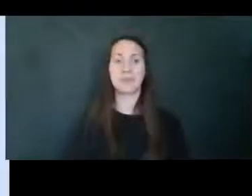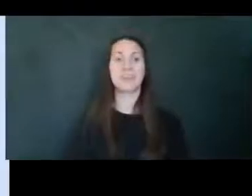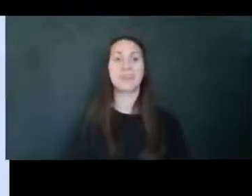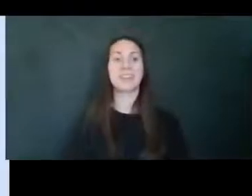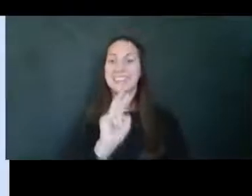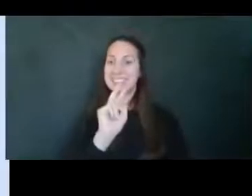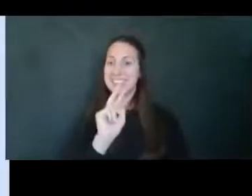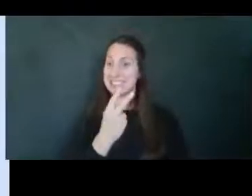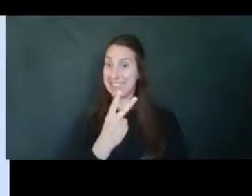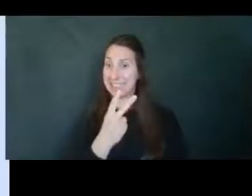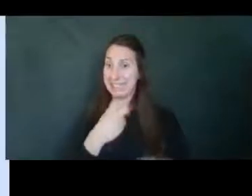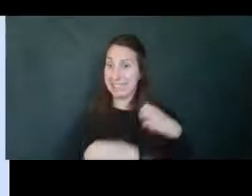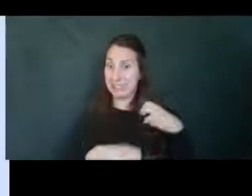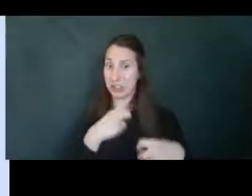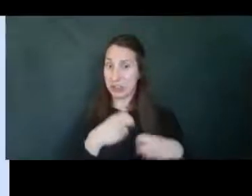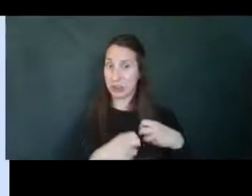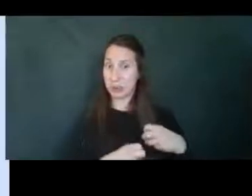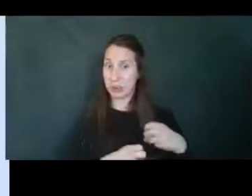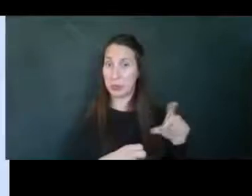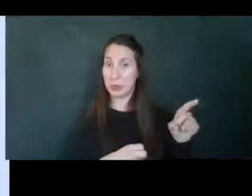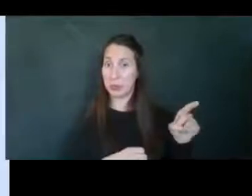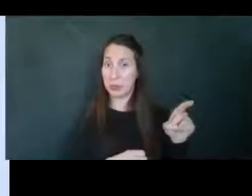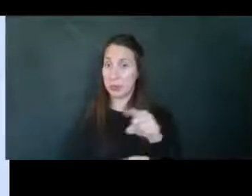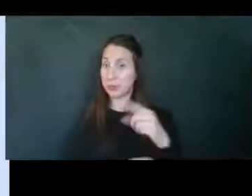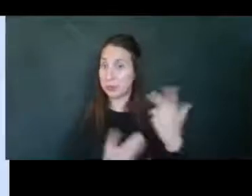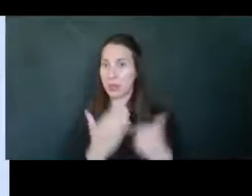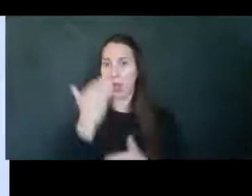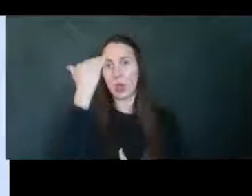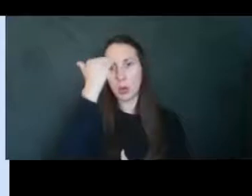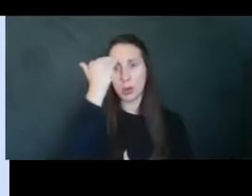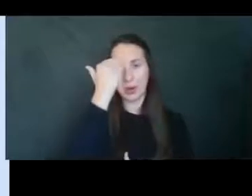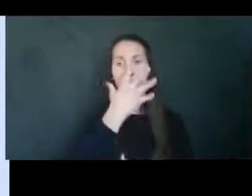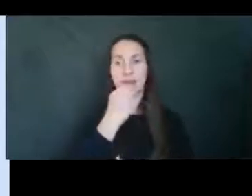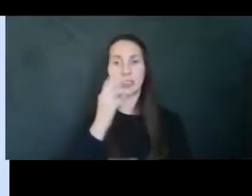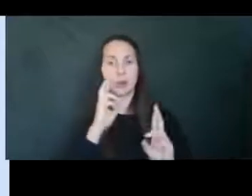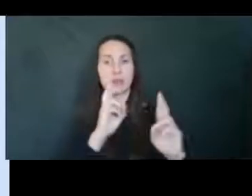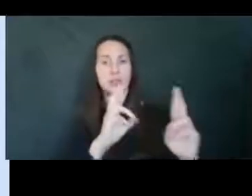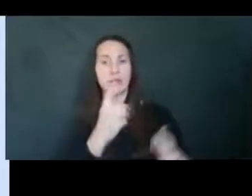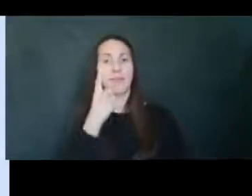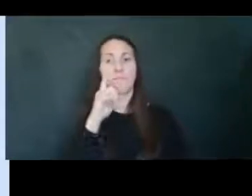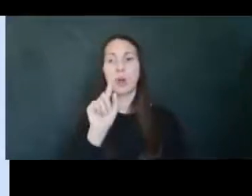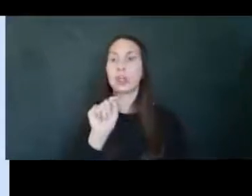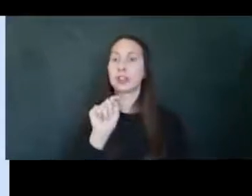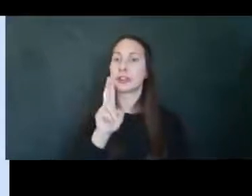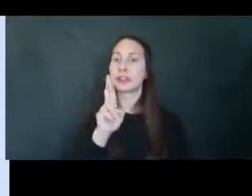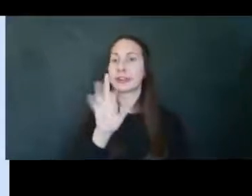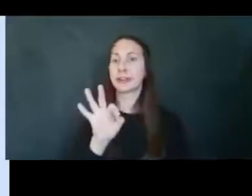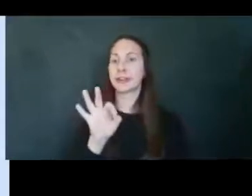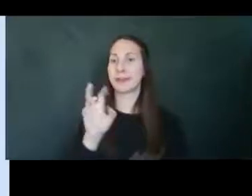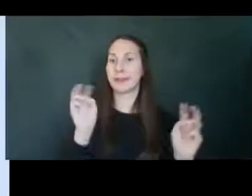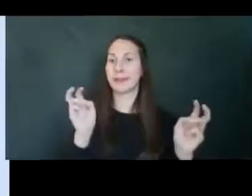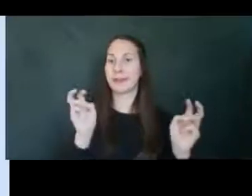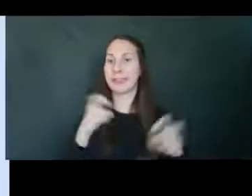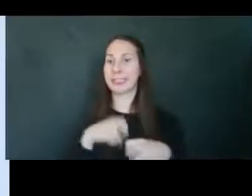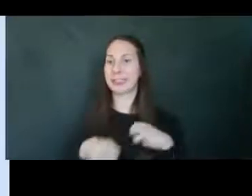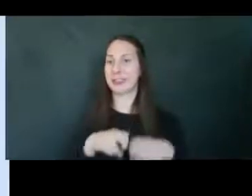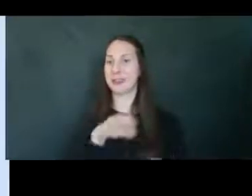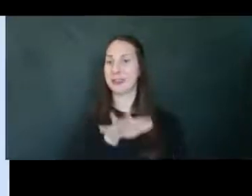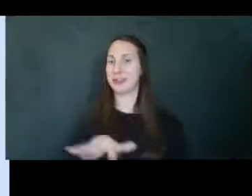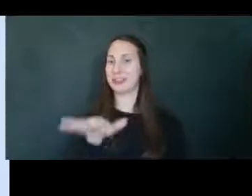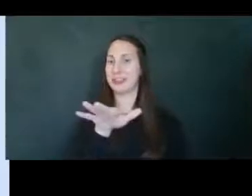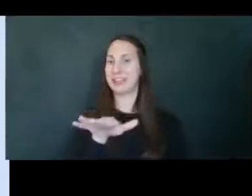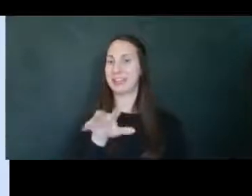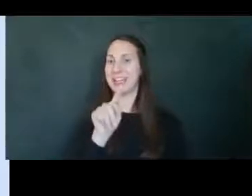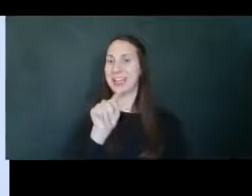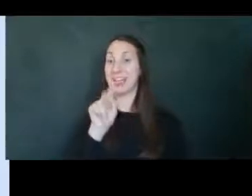as a challenge also, was awareness and respect for turf issues and boundaries. I'm using turf